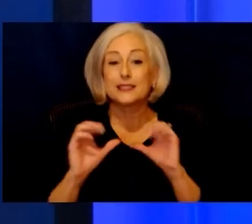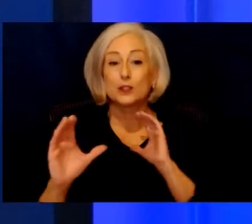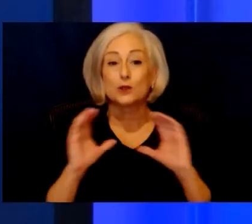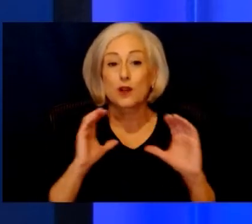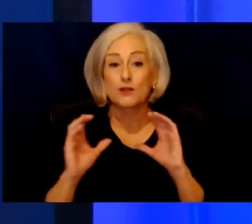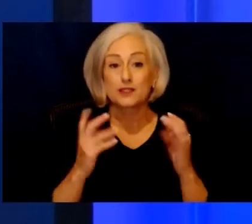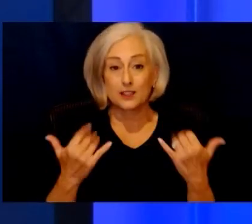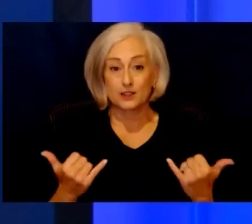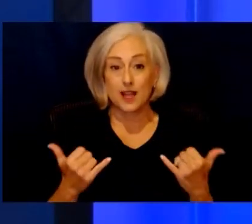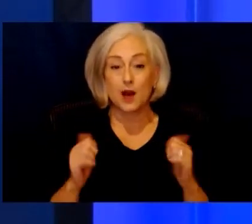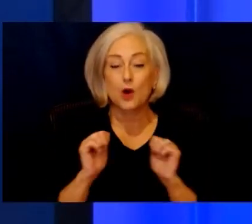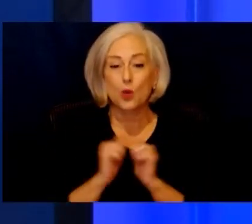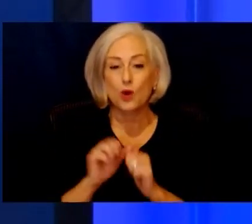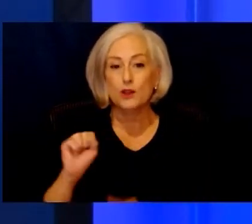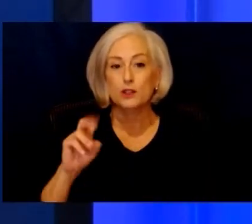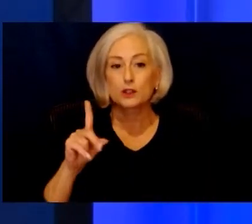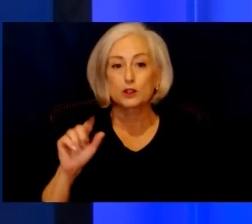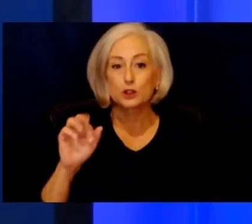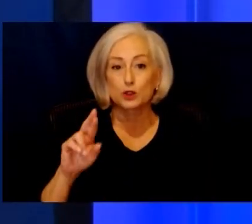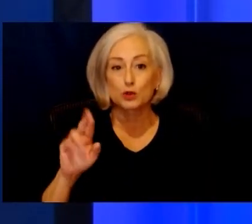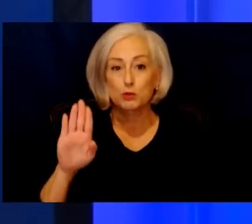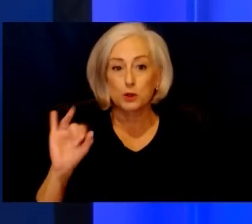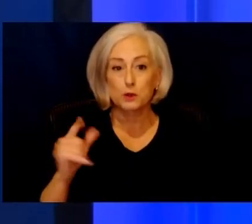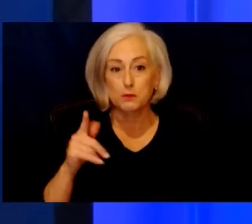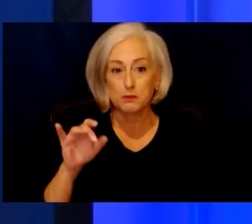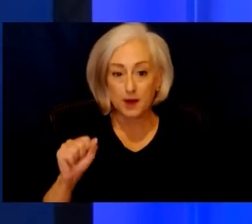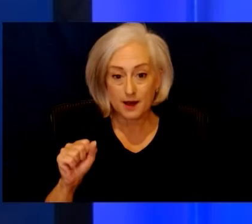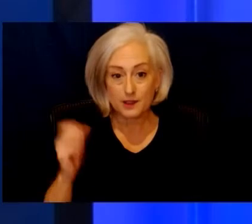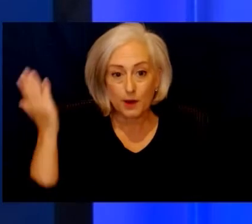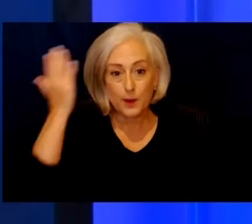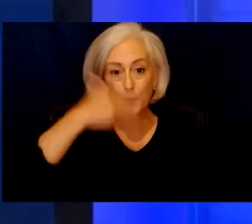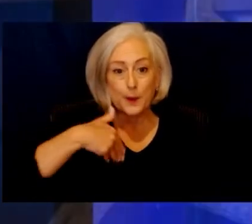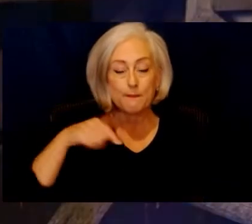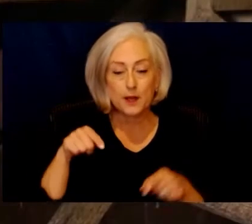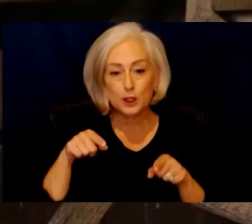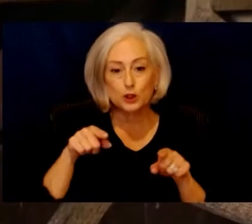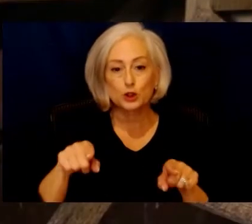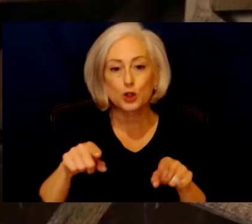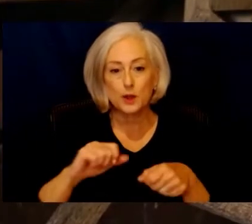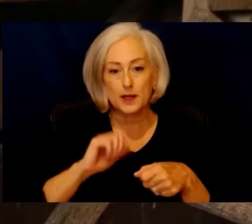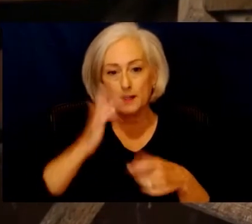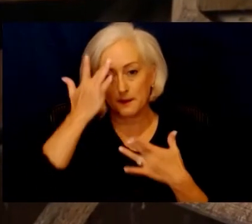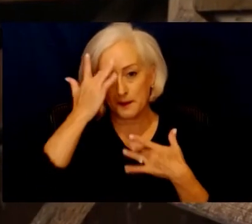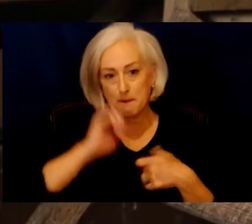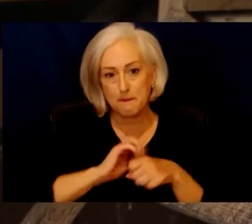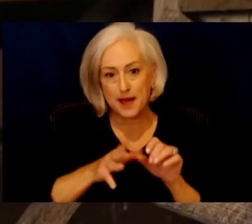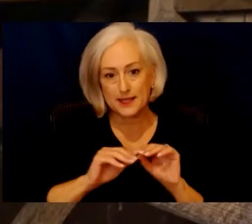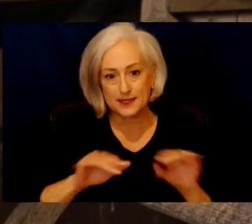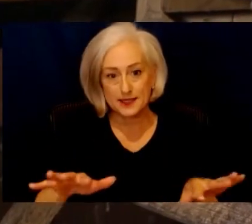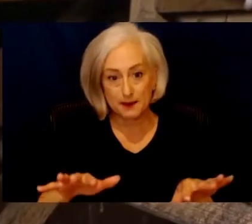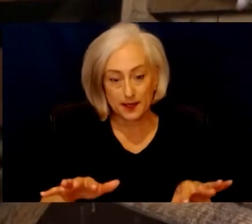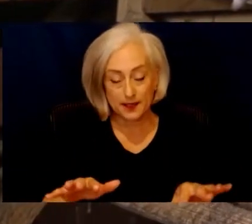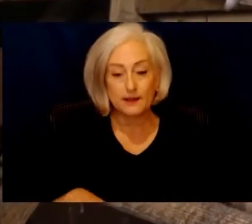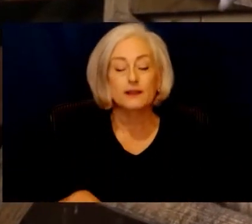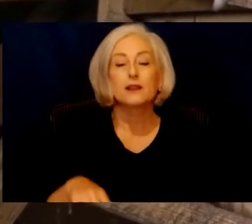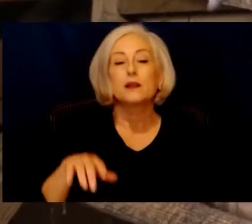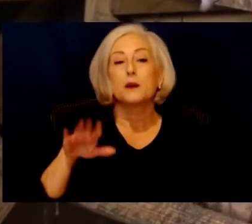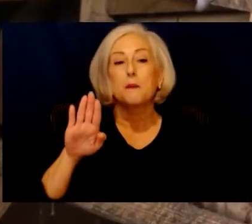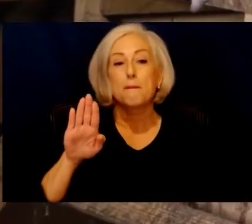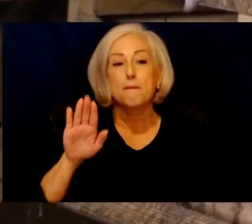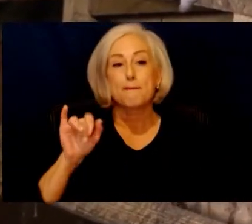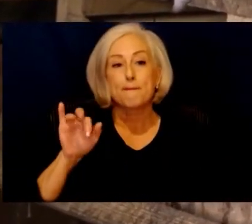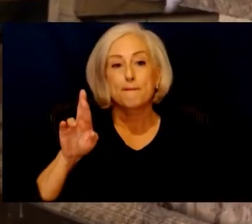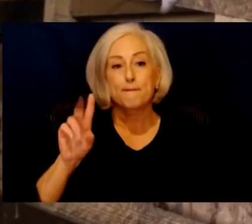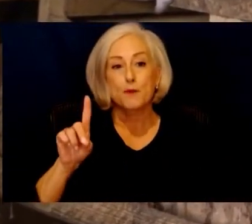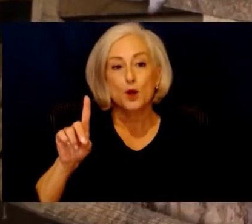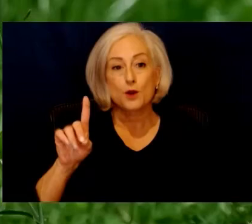superbugs that have been overlooked during the pandemic. Let's talk about avian influenza, or the bird flu. There have been outbreaks of disease that